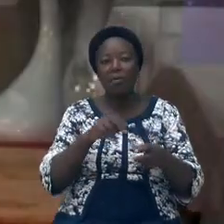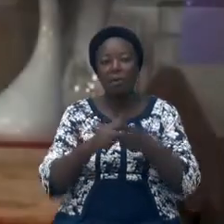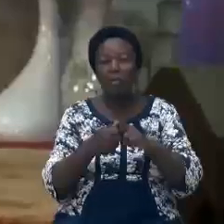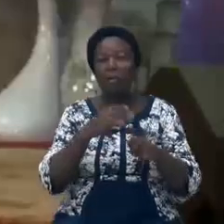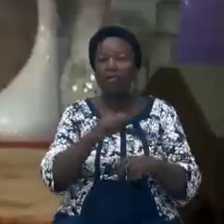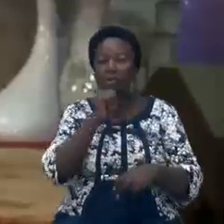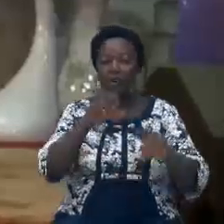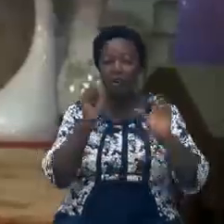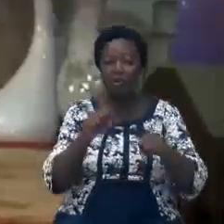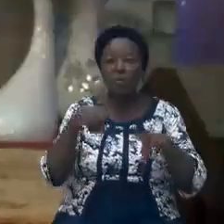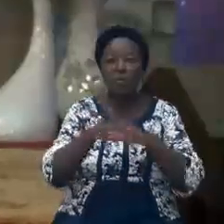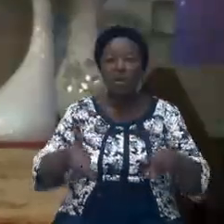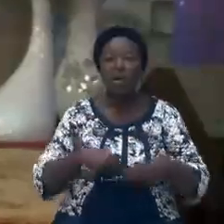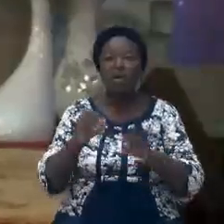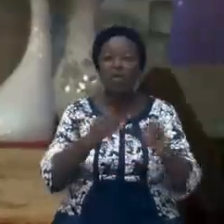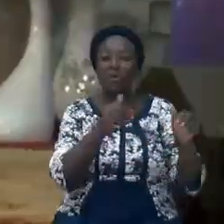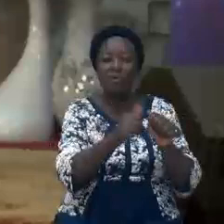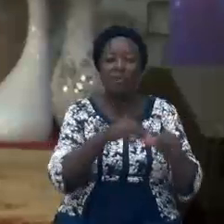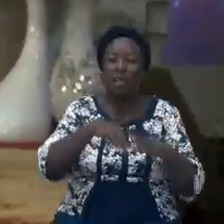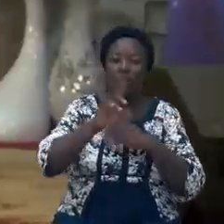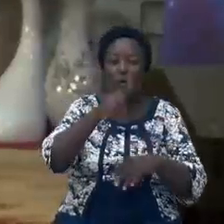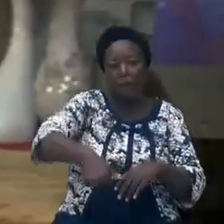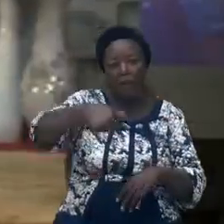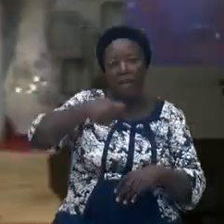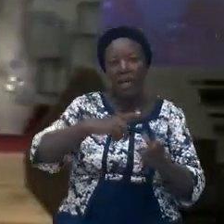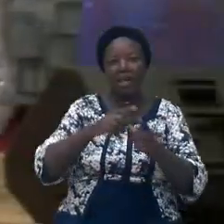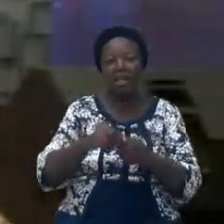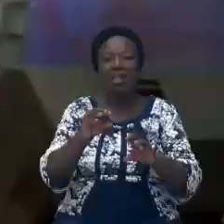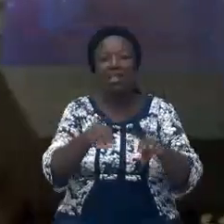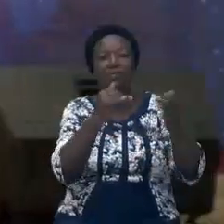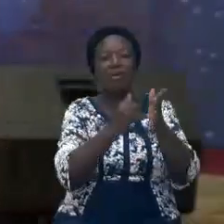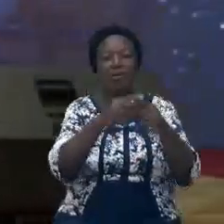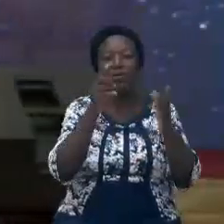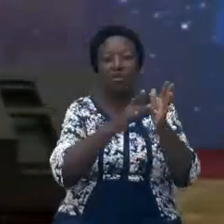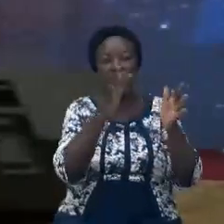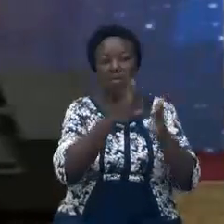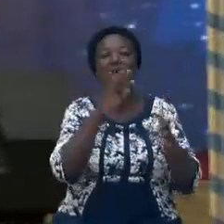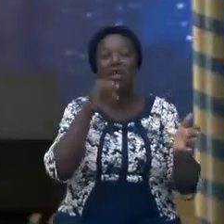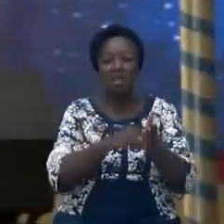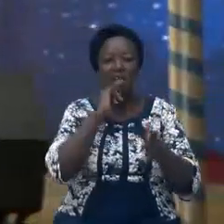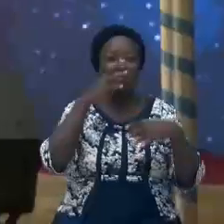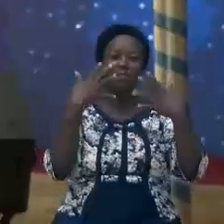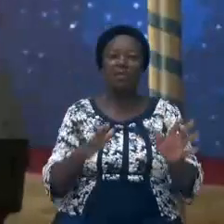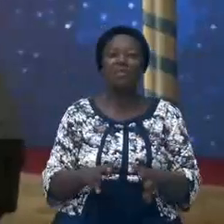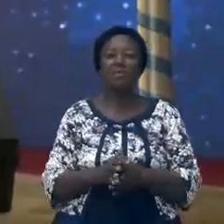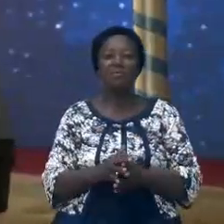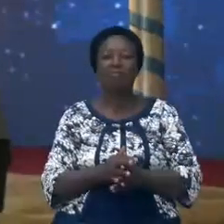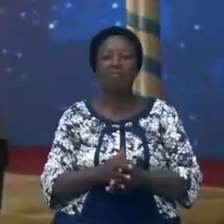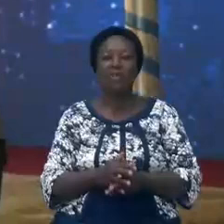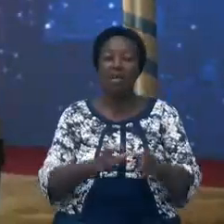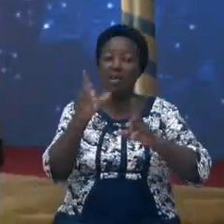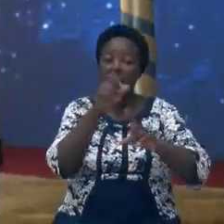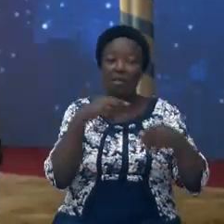of infirmity, and the problem of impossibilities in your life, put everything in one bag and hand it over